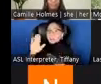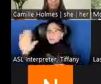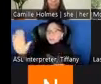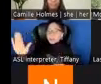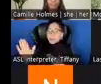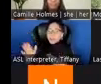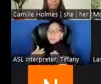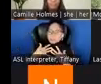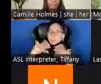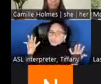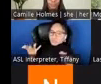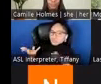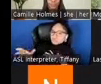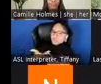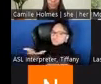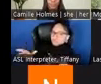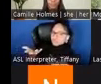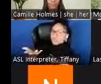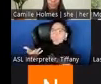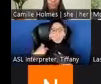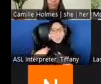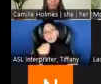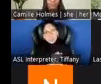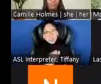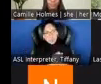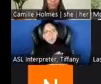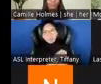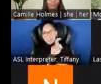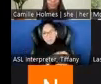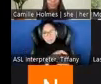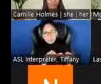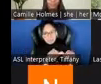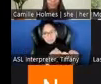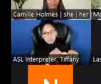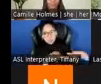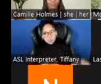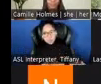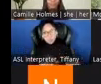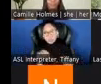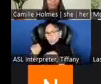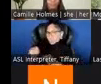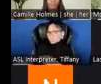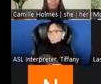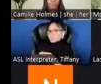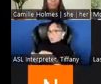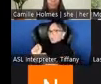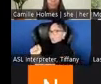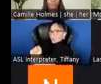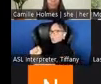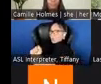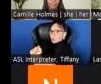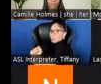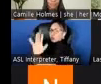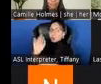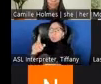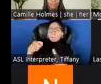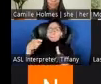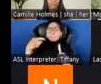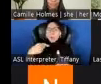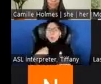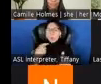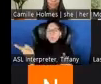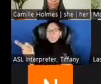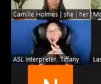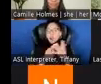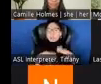to do all of these pieces of work simultaneously. And as I was thinking about it, like I said, we can start at the baseline. Part of this